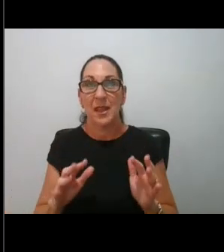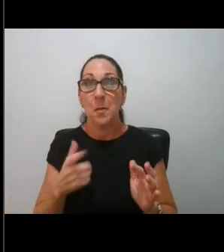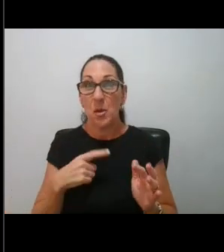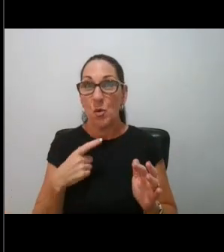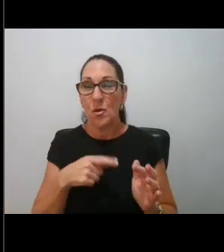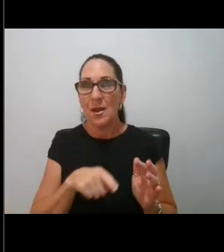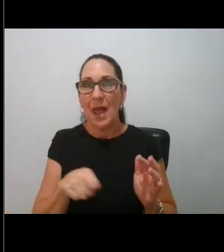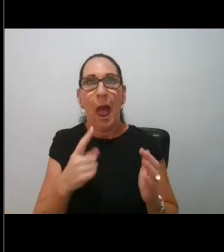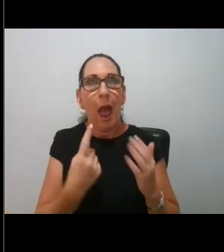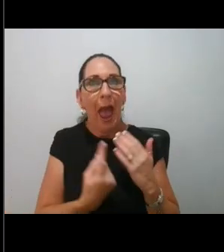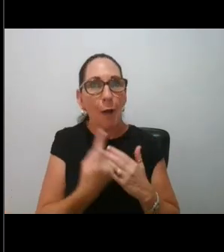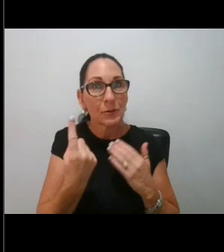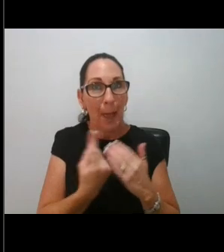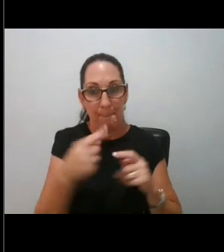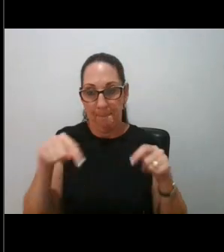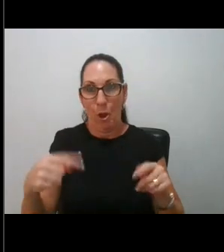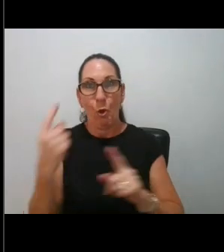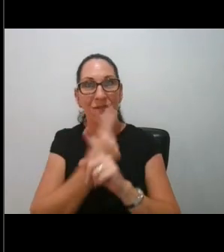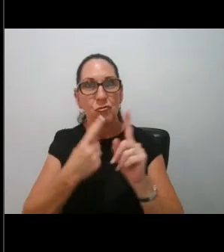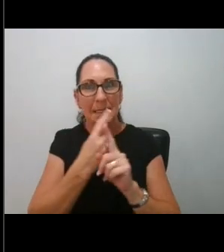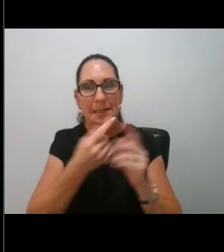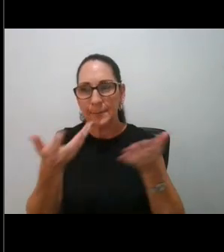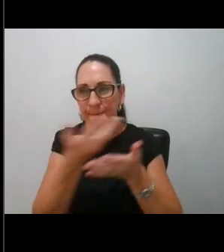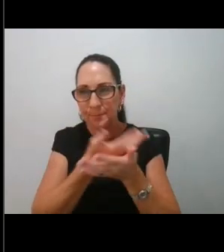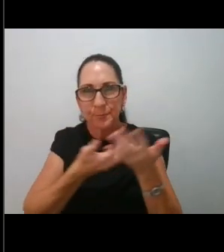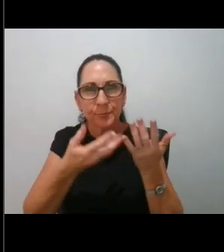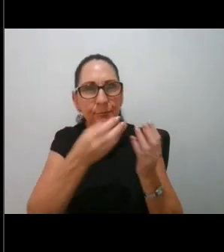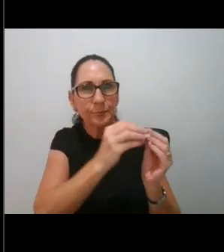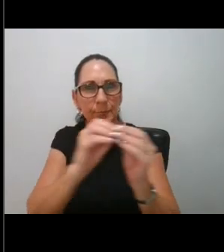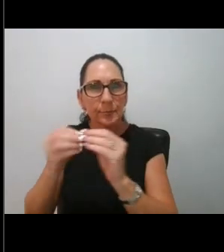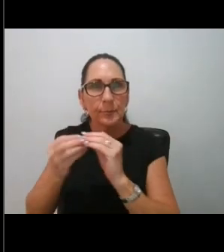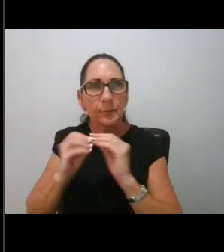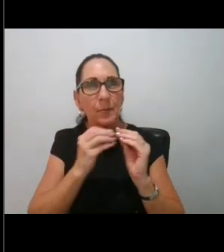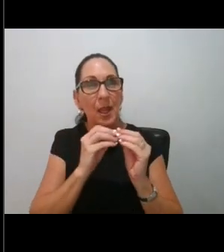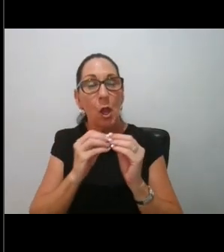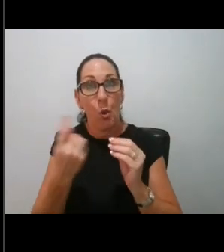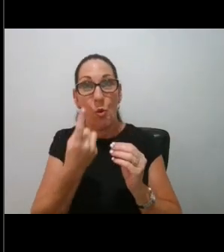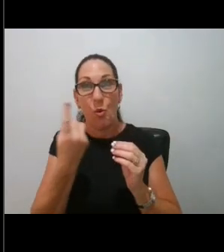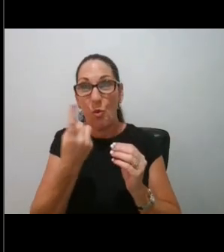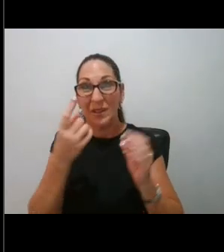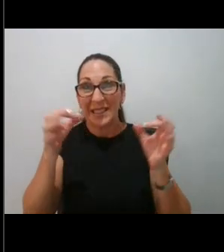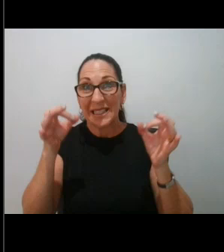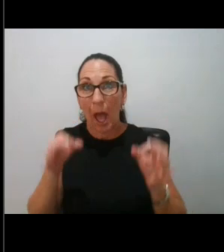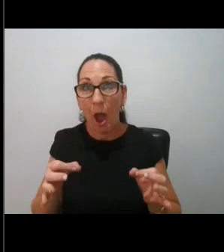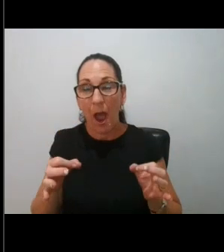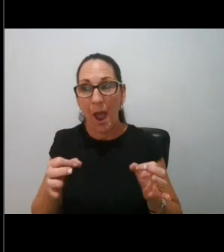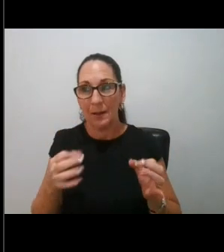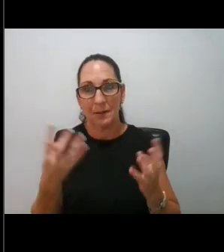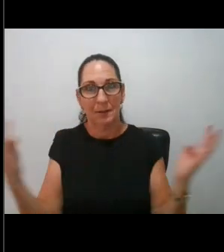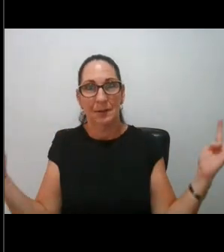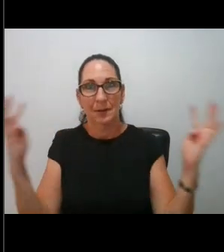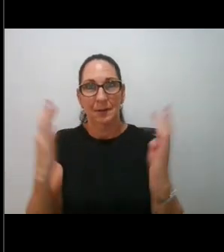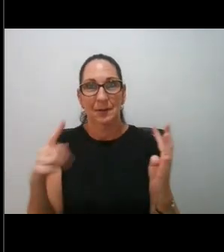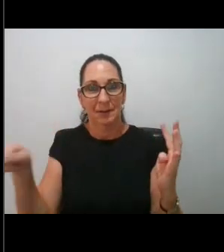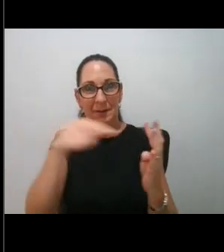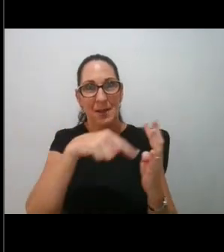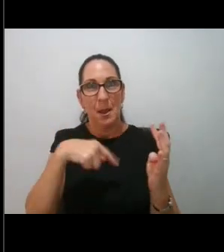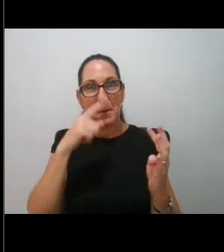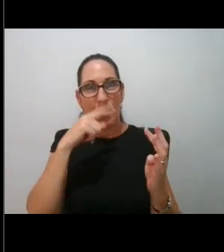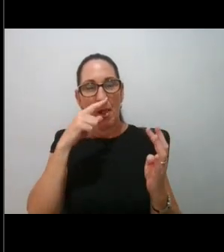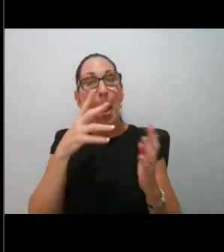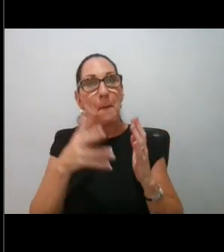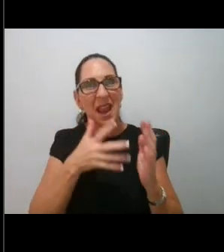facilitated in a conference are decided by the people attending, we have higher compliance